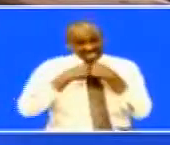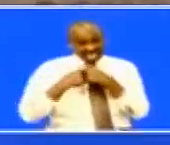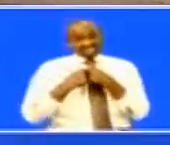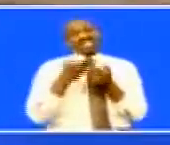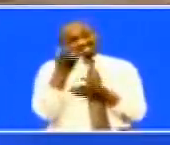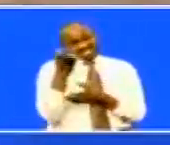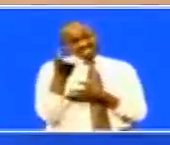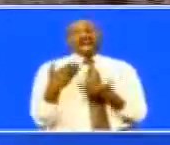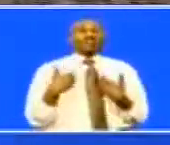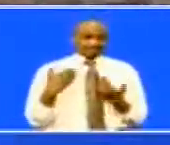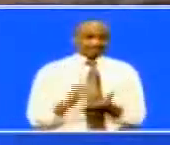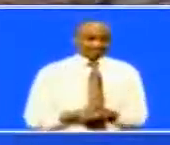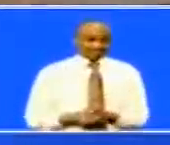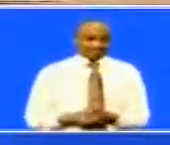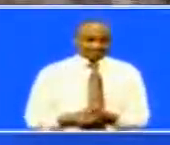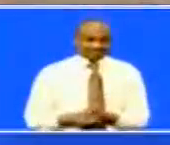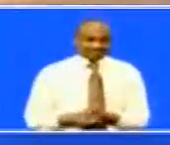massive headwinds.